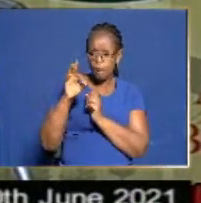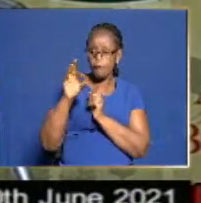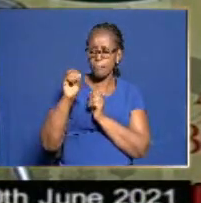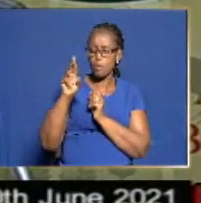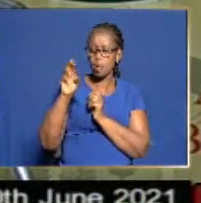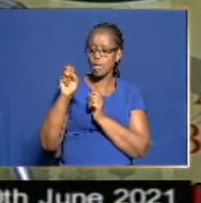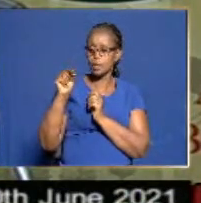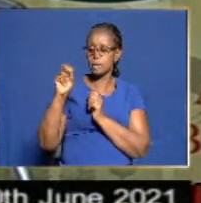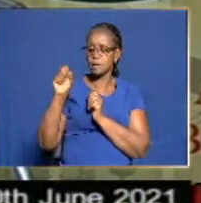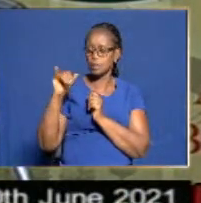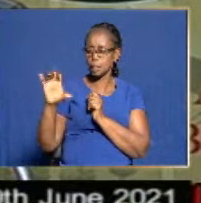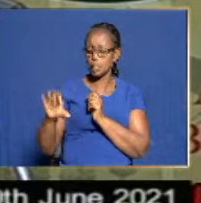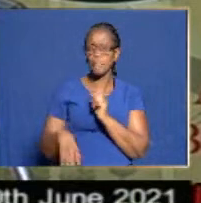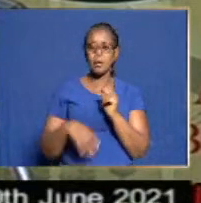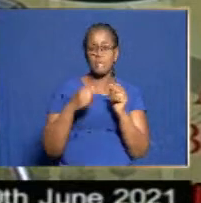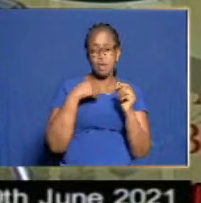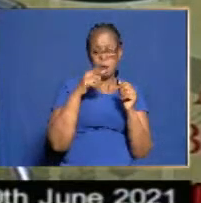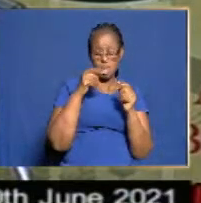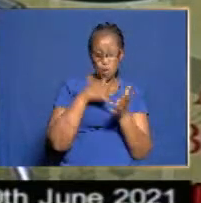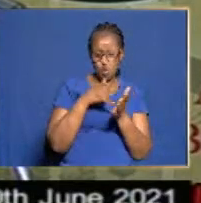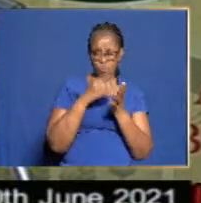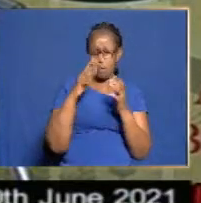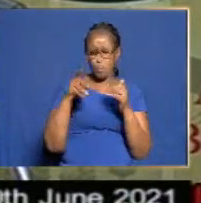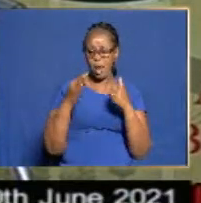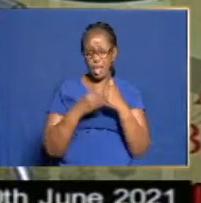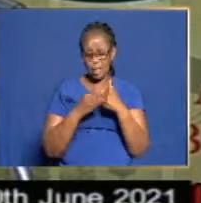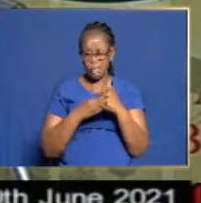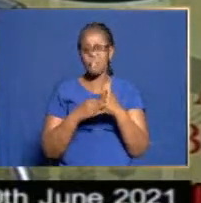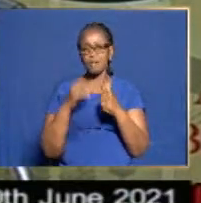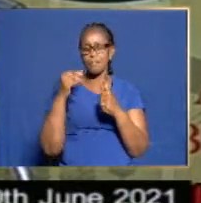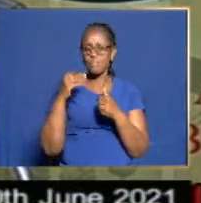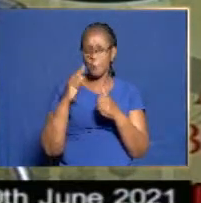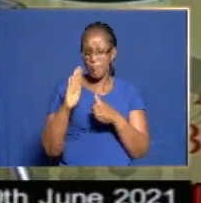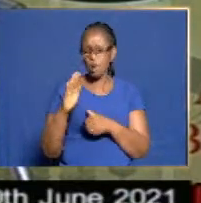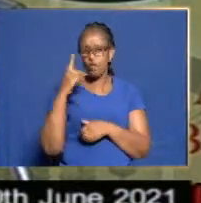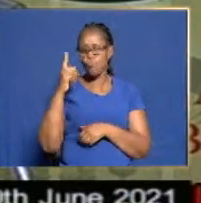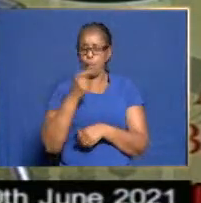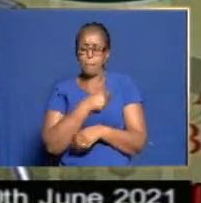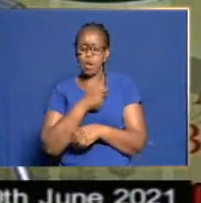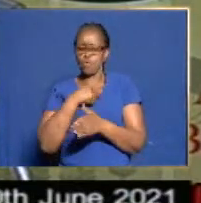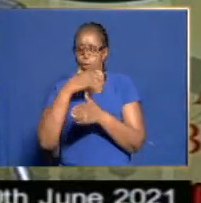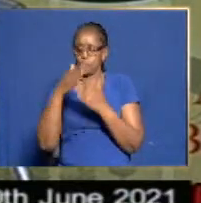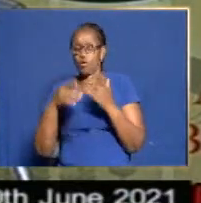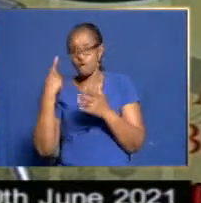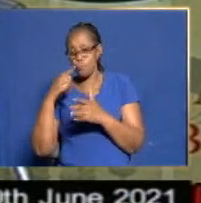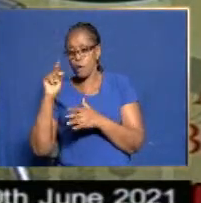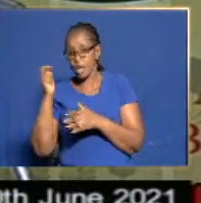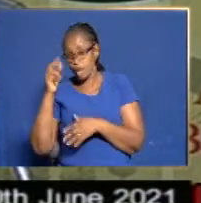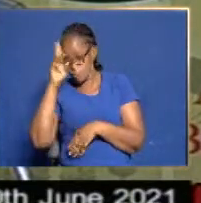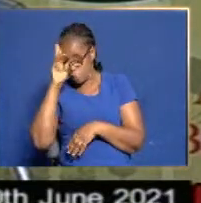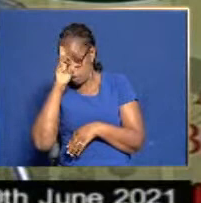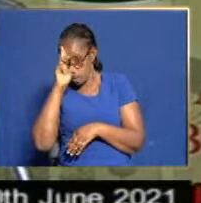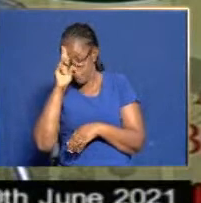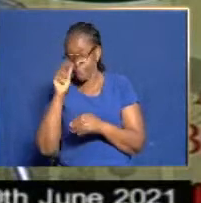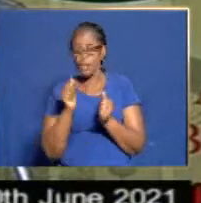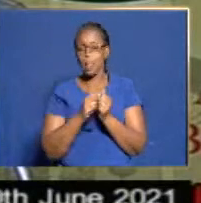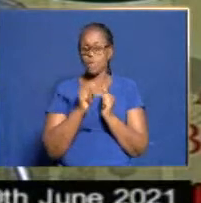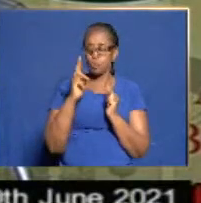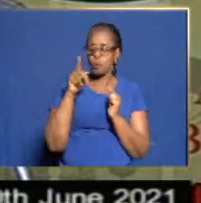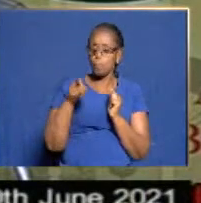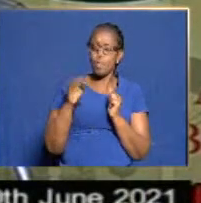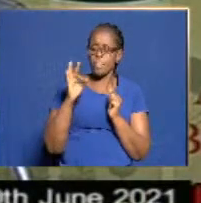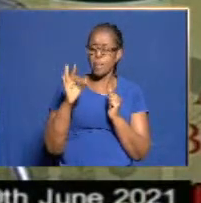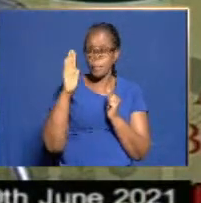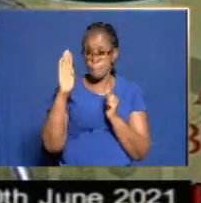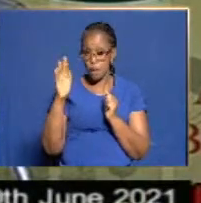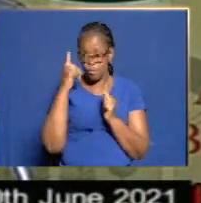locations include KSH 4.8 billion for medical insurance for the National Police Service and prisons, KSH 2.3 billion for